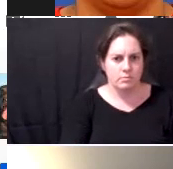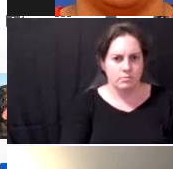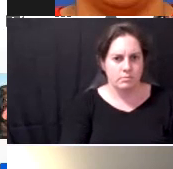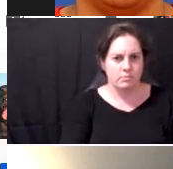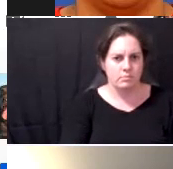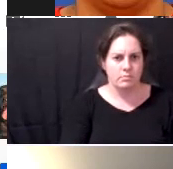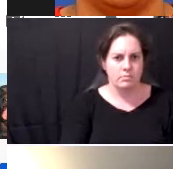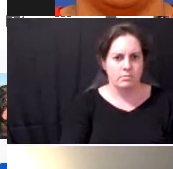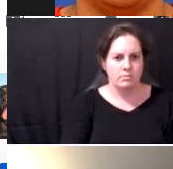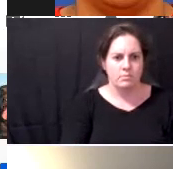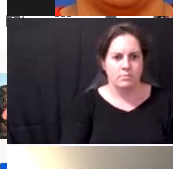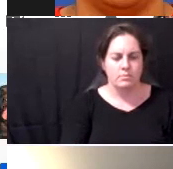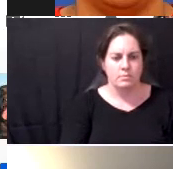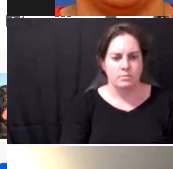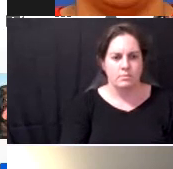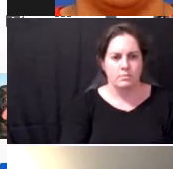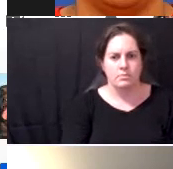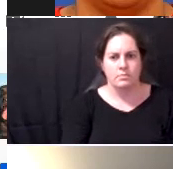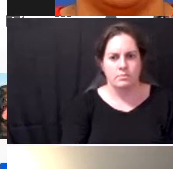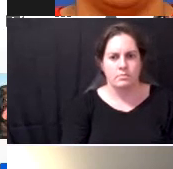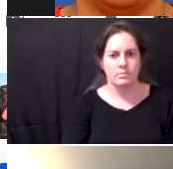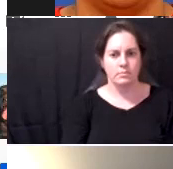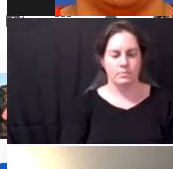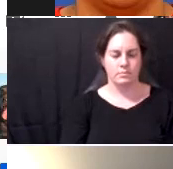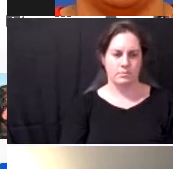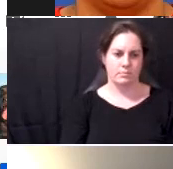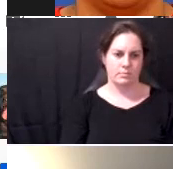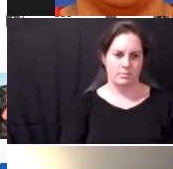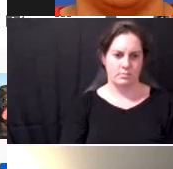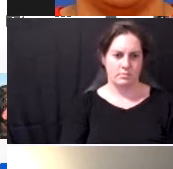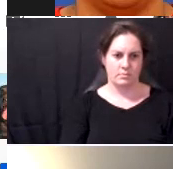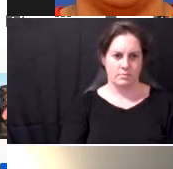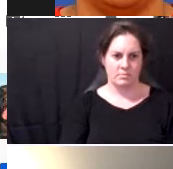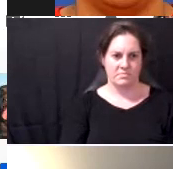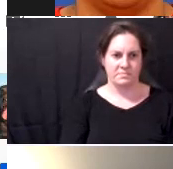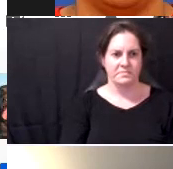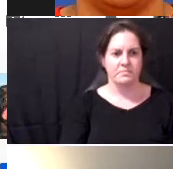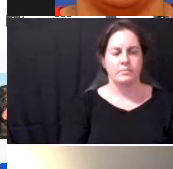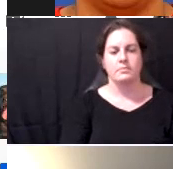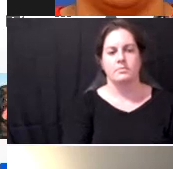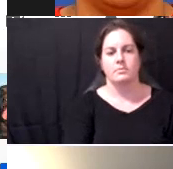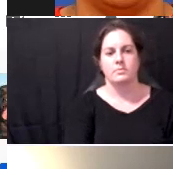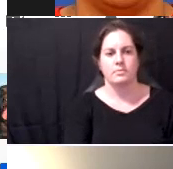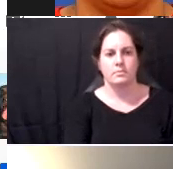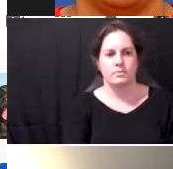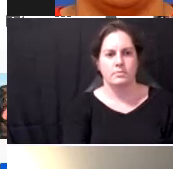Well, constant velocity again means that we're going to have a horizontal straight line. This time